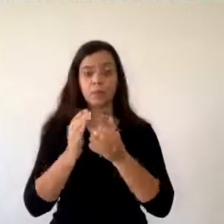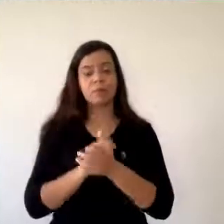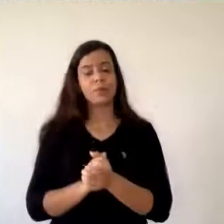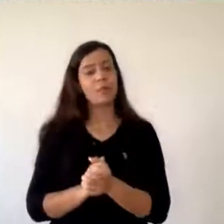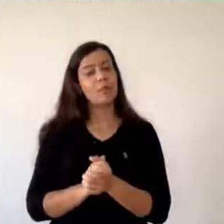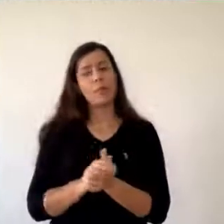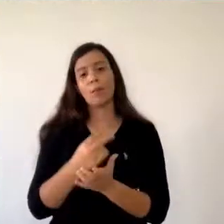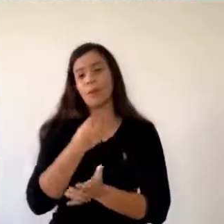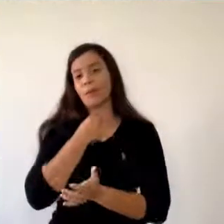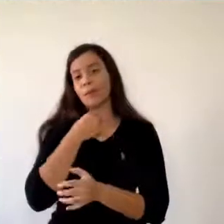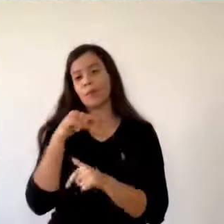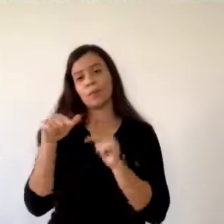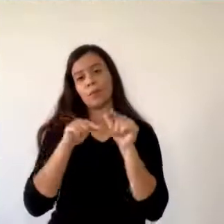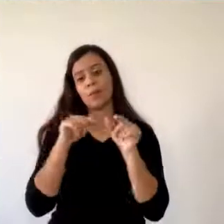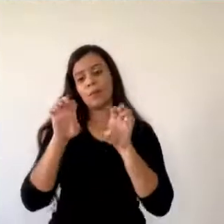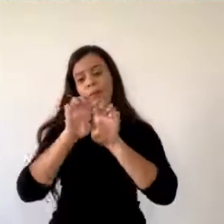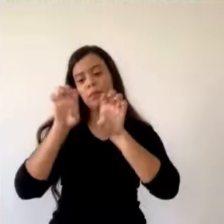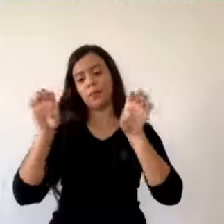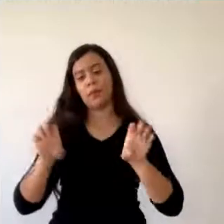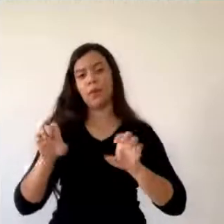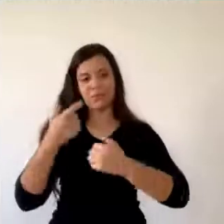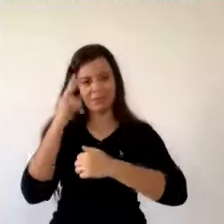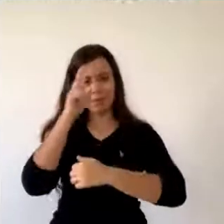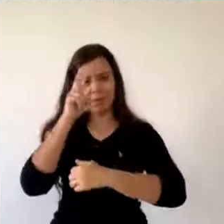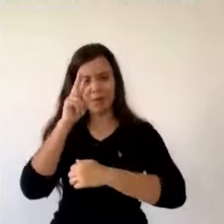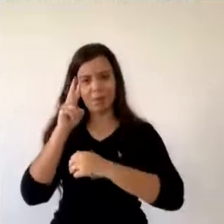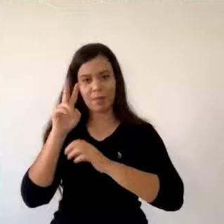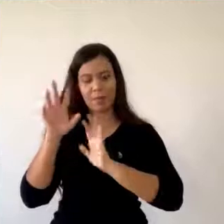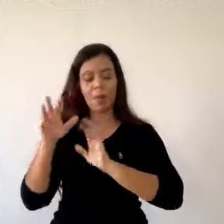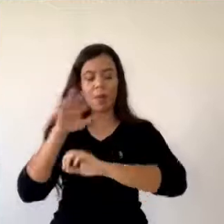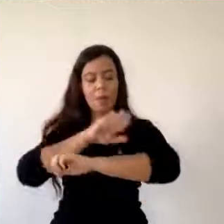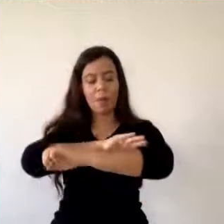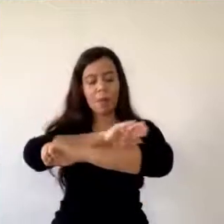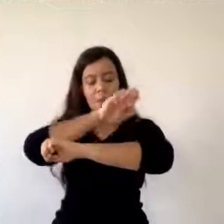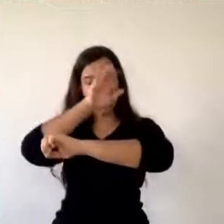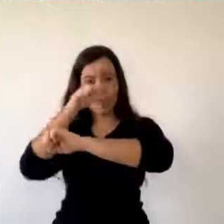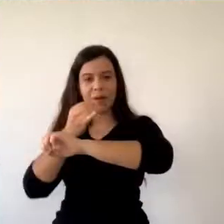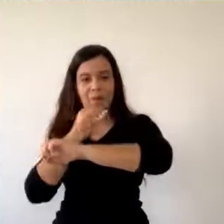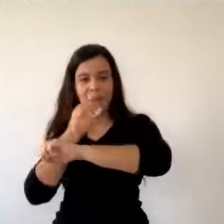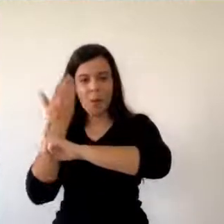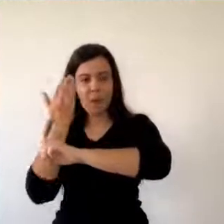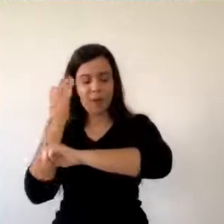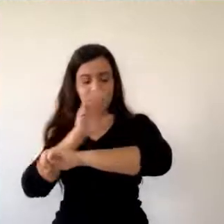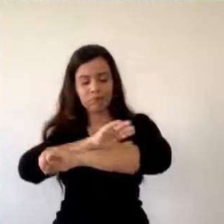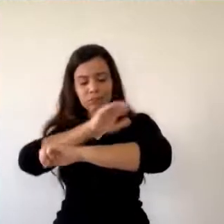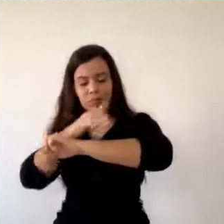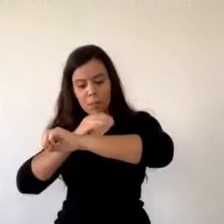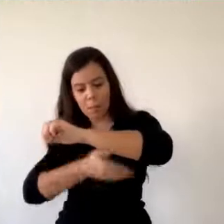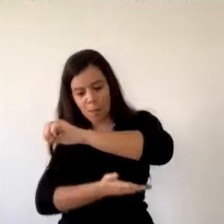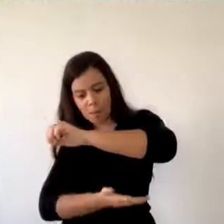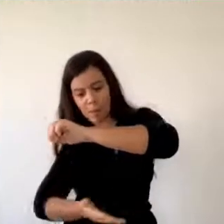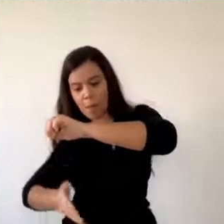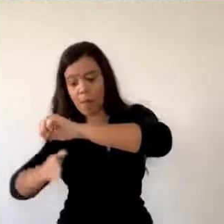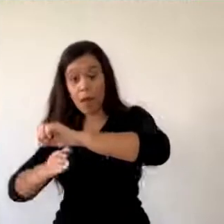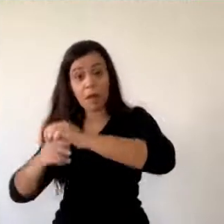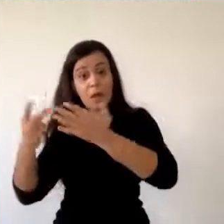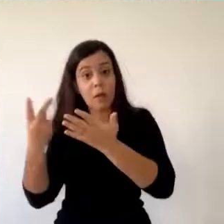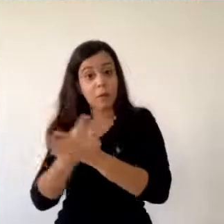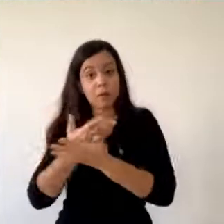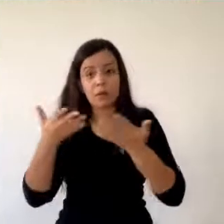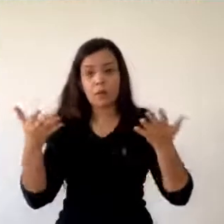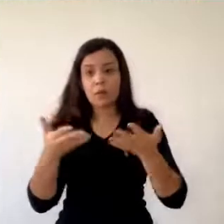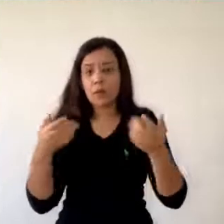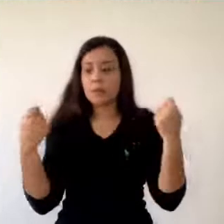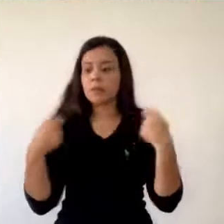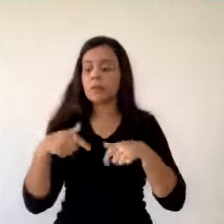it's not possible to work the structure in such a way that we address what's happening